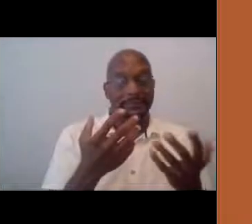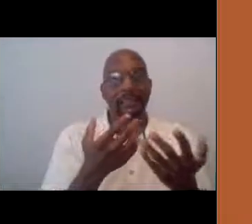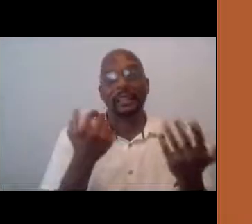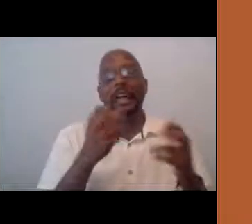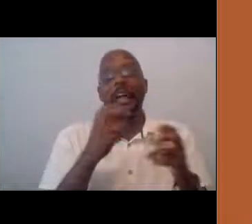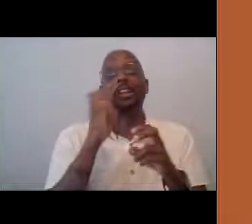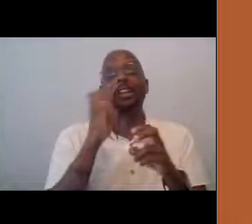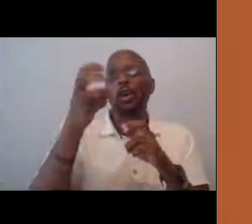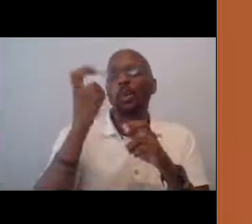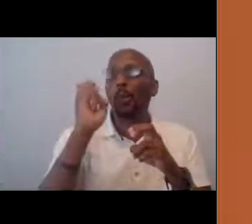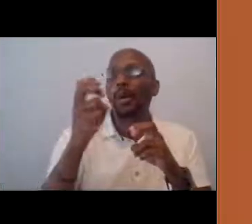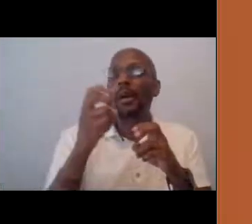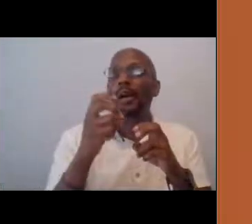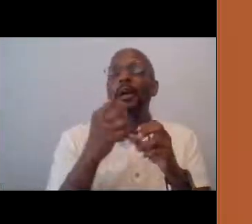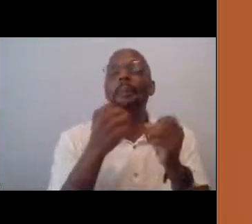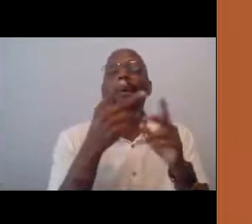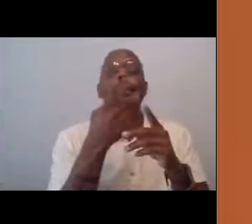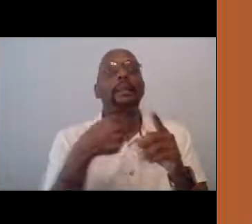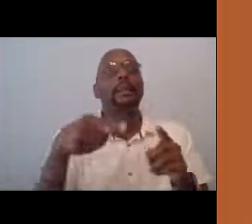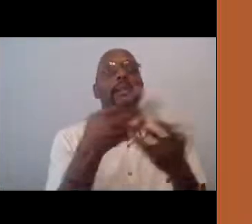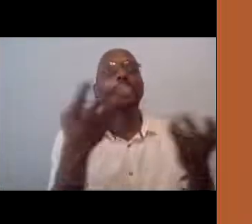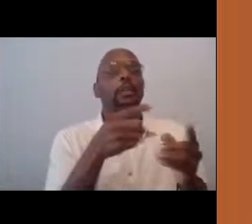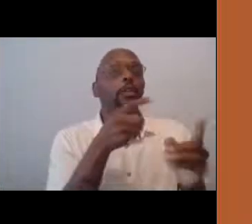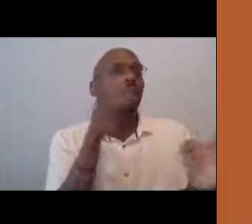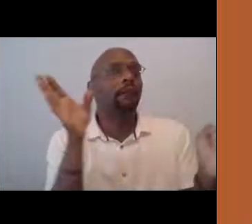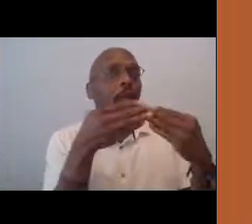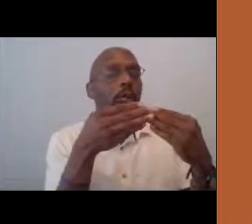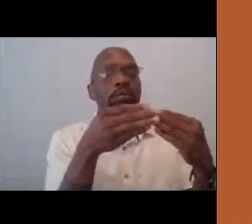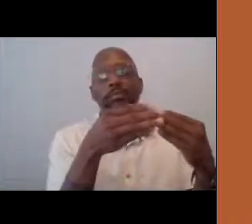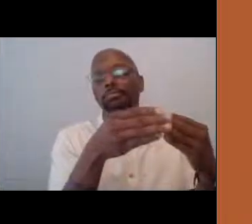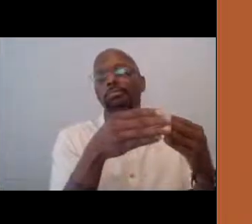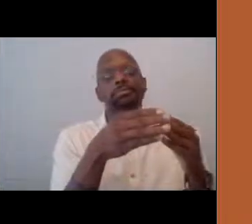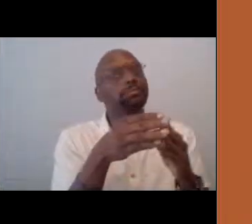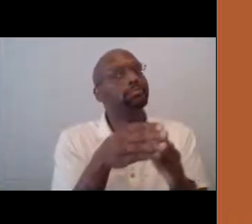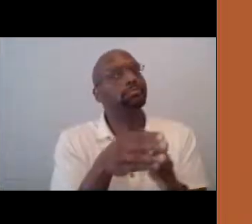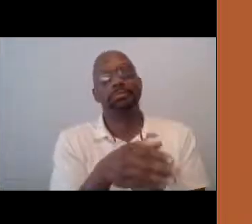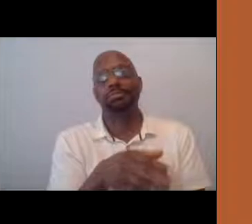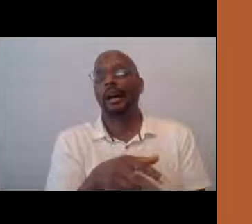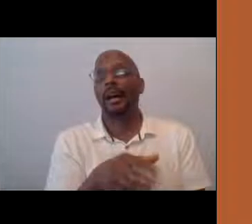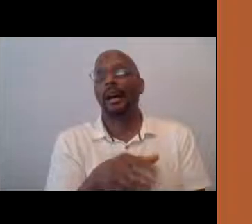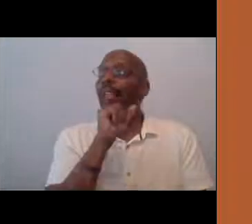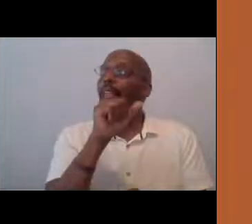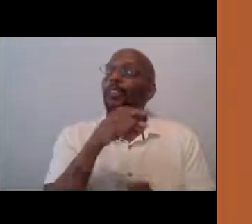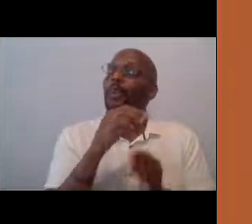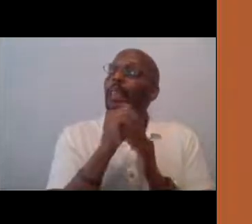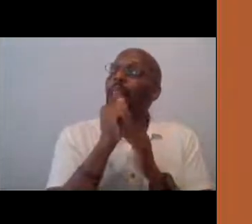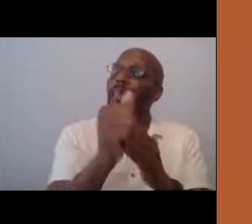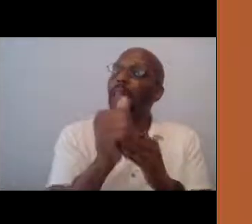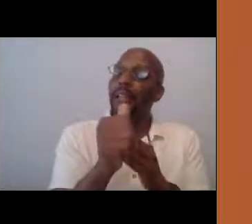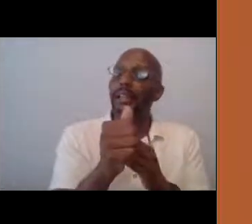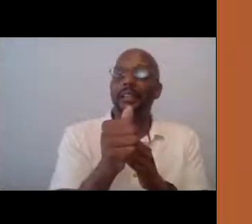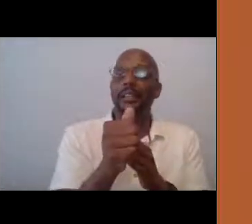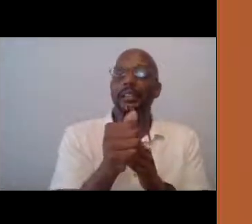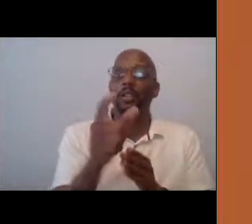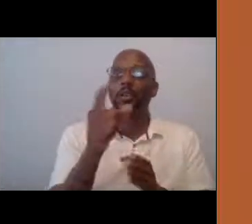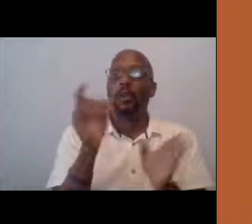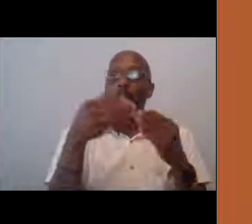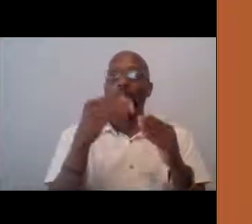things that you're very focused on in terms of the multimodal corridors. I love that you are leaning in, and I love that you are focusing